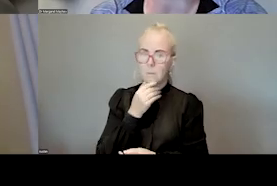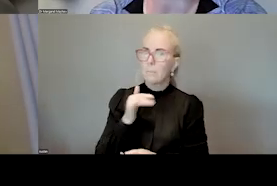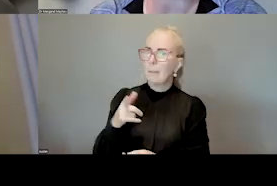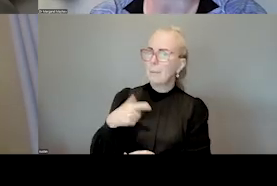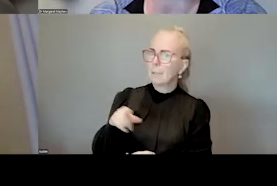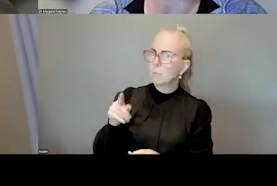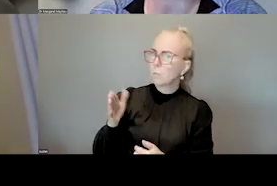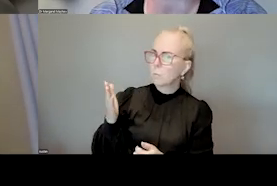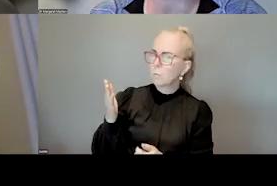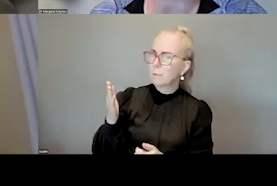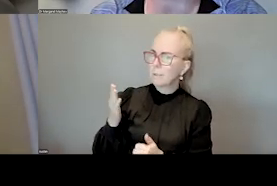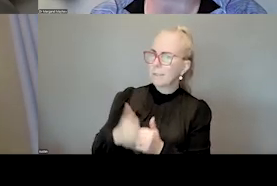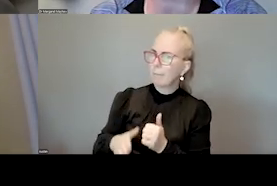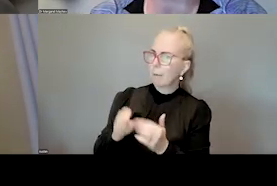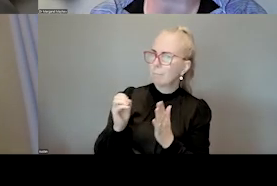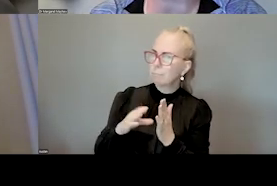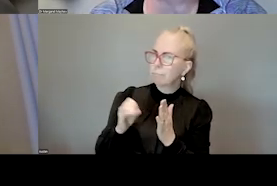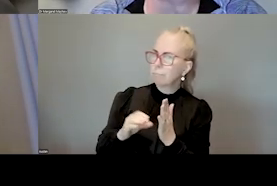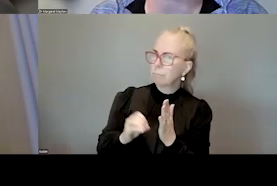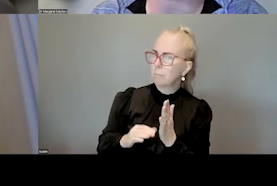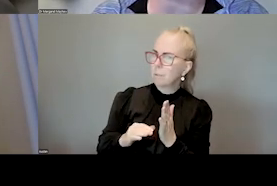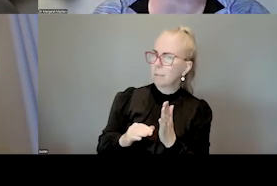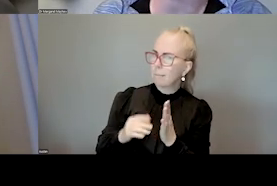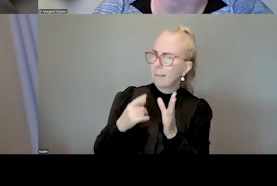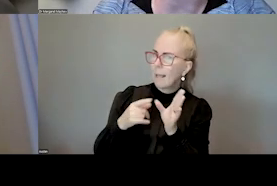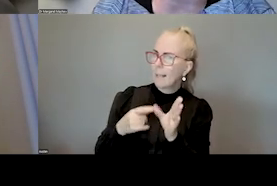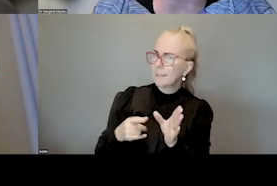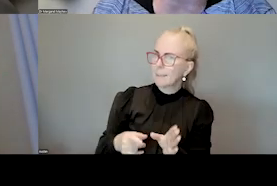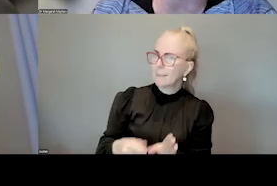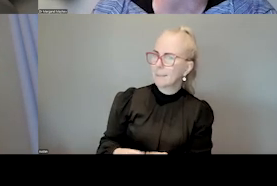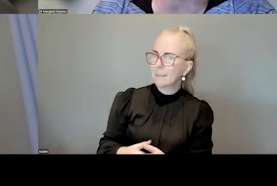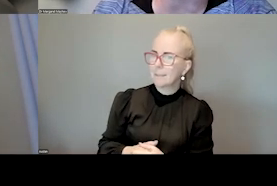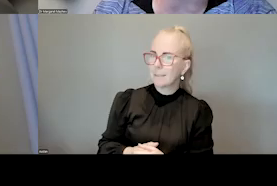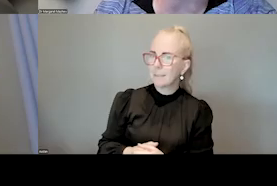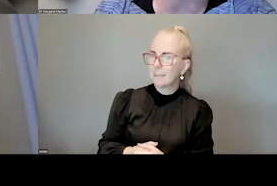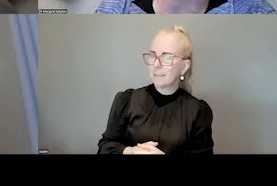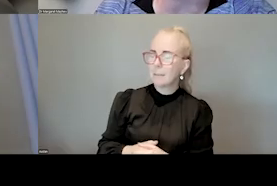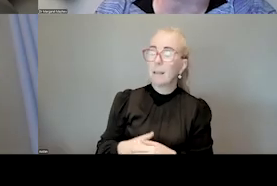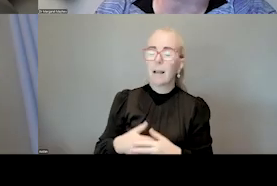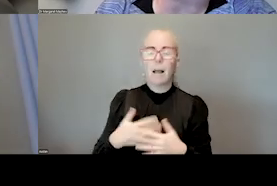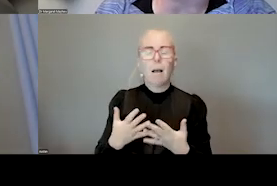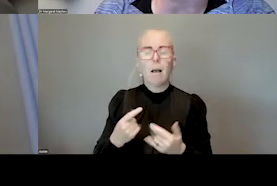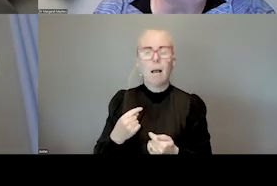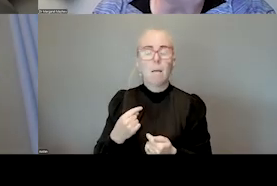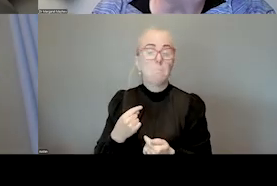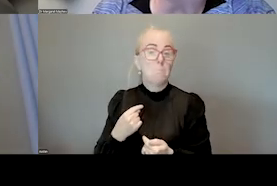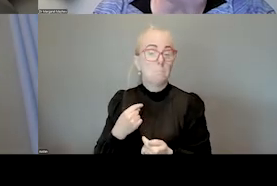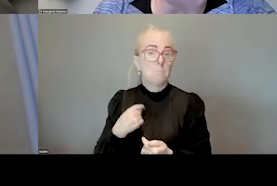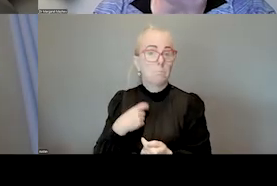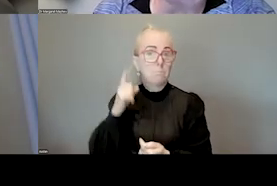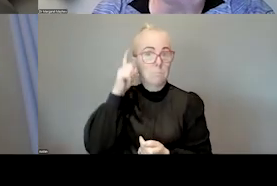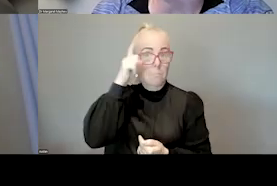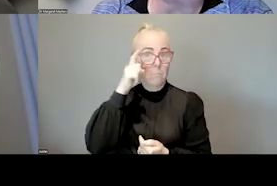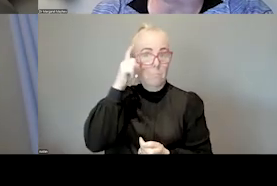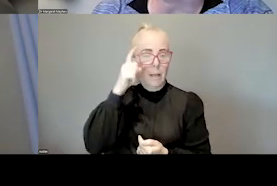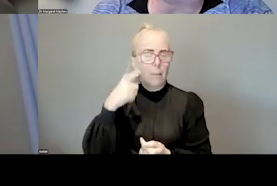previous sections. but I did that last Yeah, that's what it's asking. time. What I was thinking is because this is quite